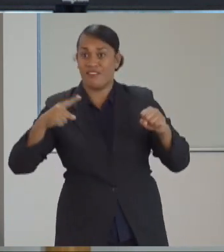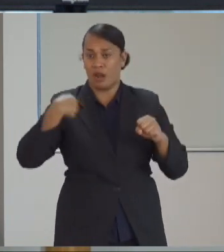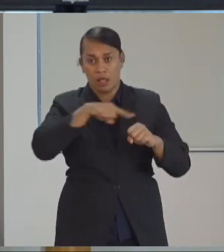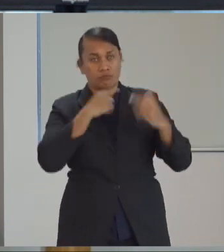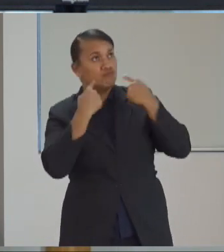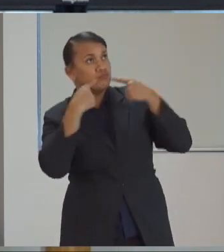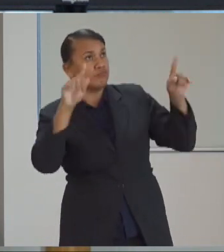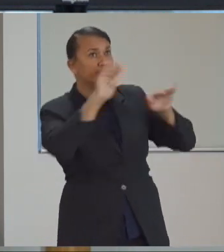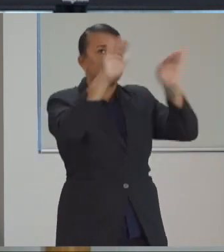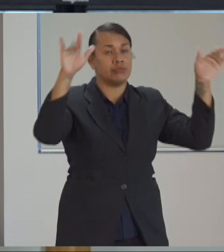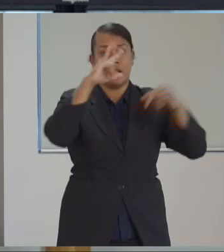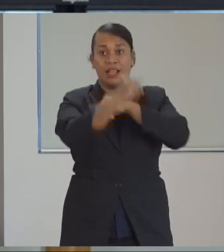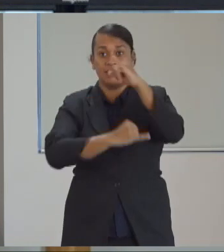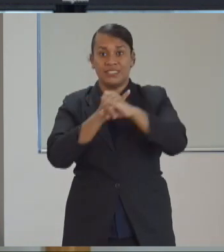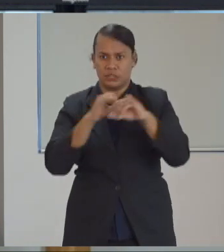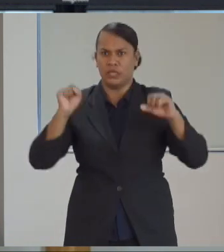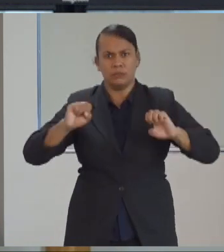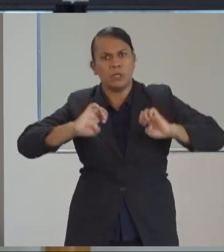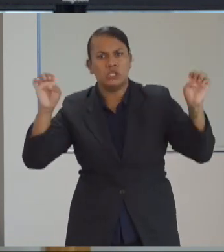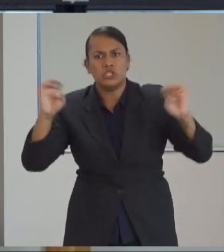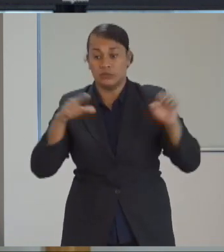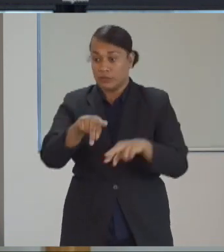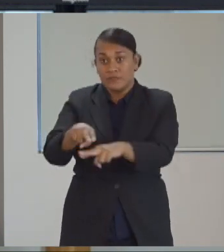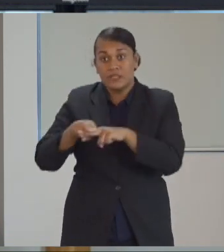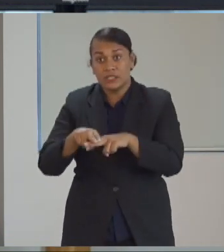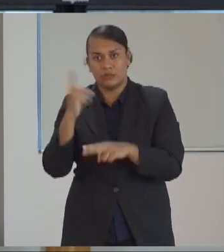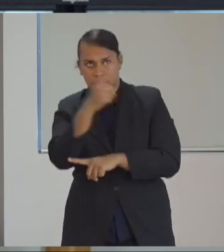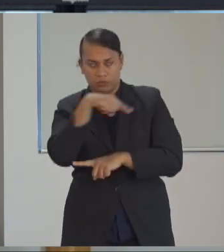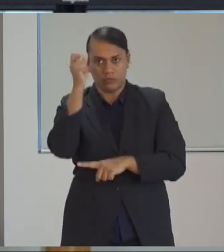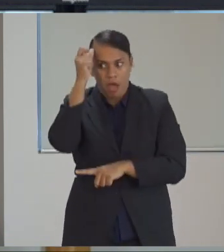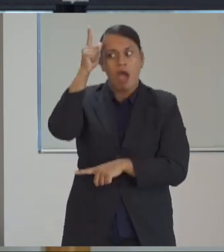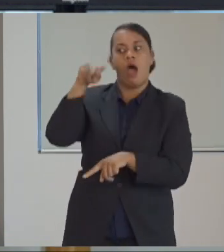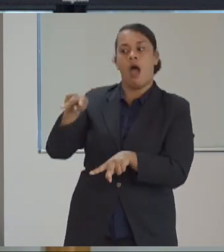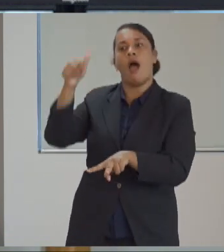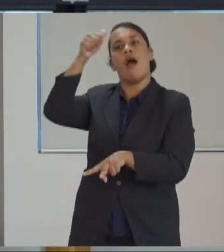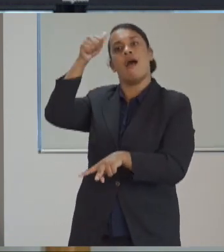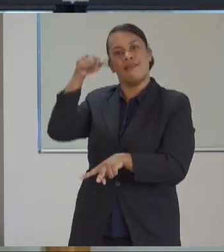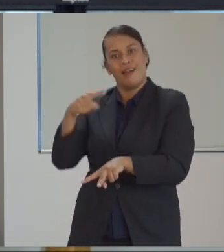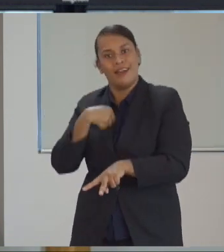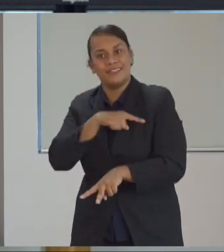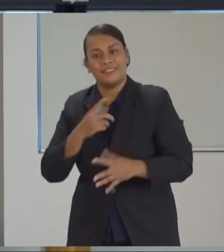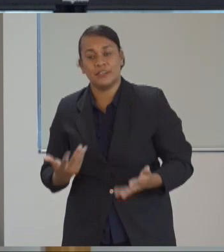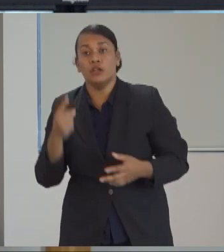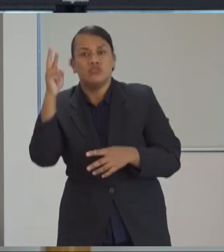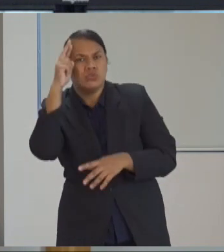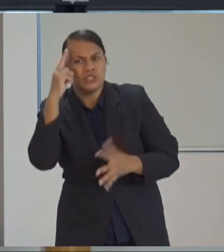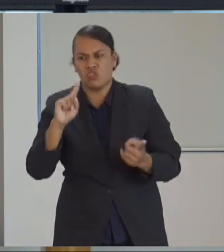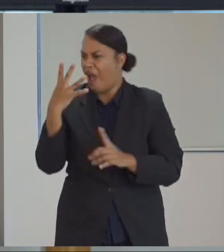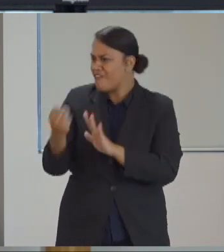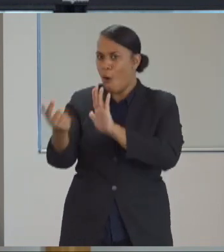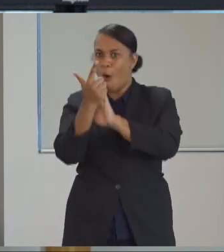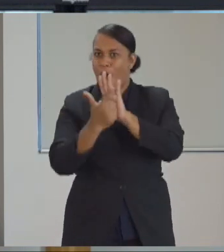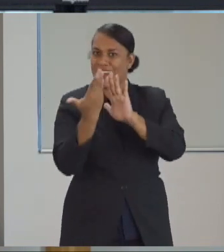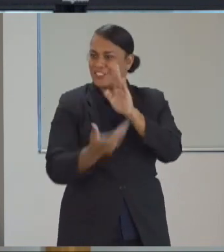particular pandemic. And there needs to be, for example, if there is a situation that requires a lot